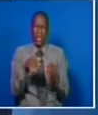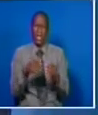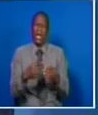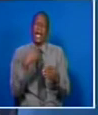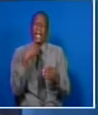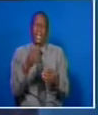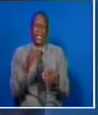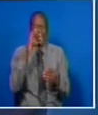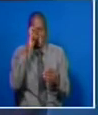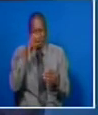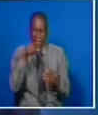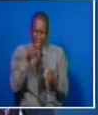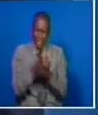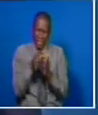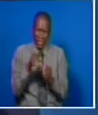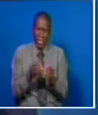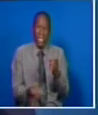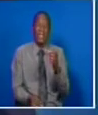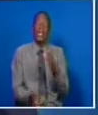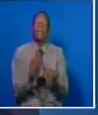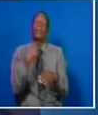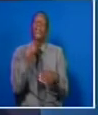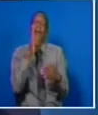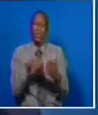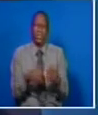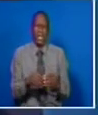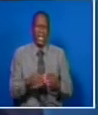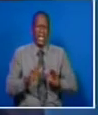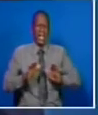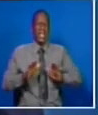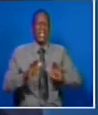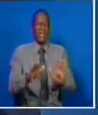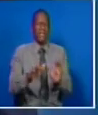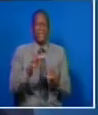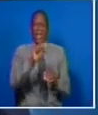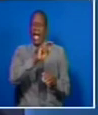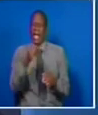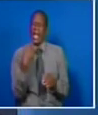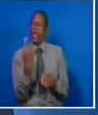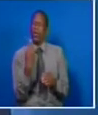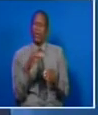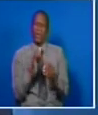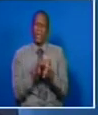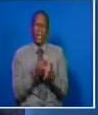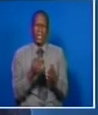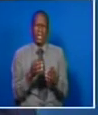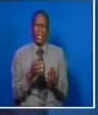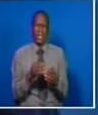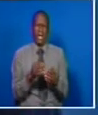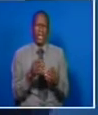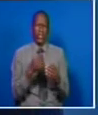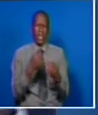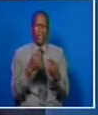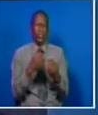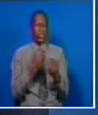is so-and-so. They came out and said, I should leave that lady alone, that I should face them directly, himself and